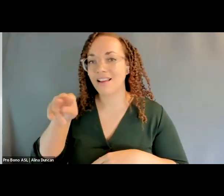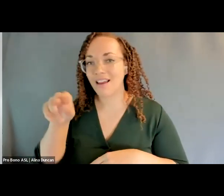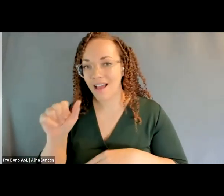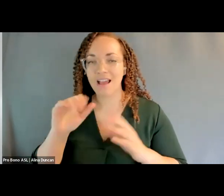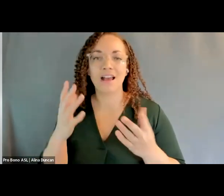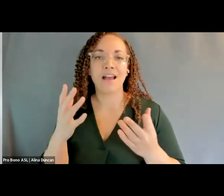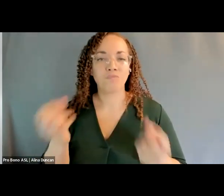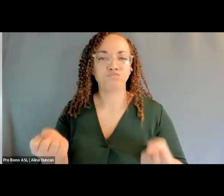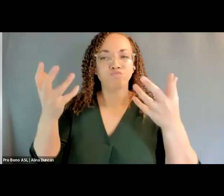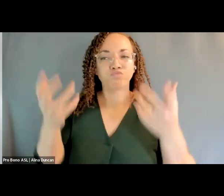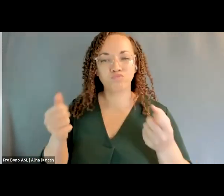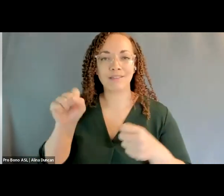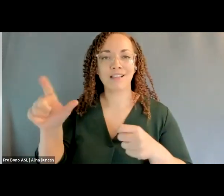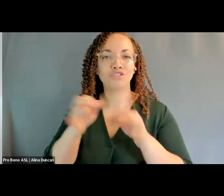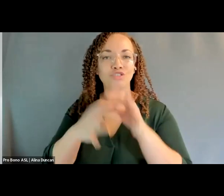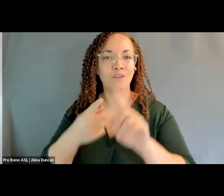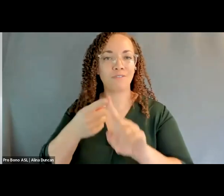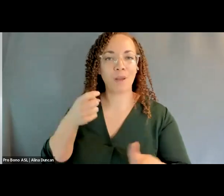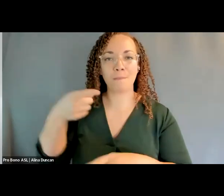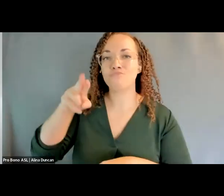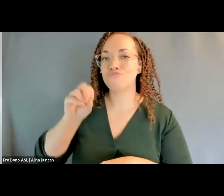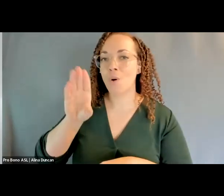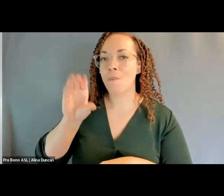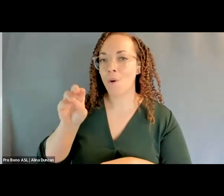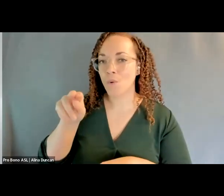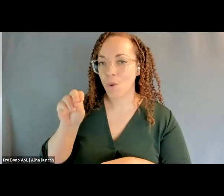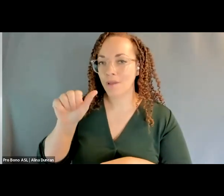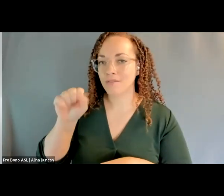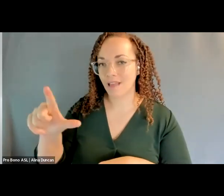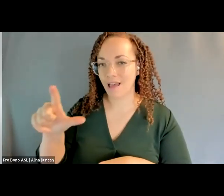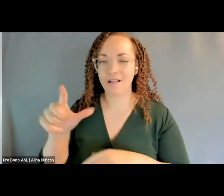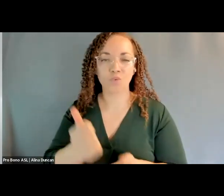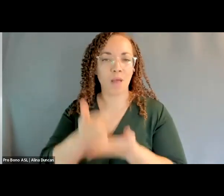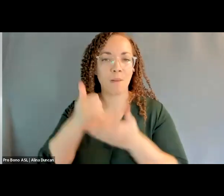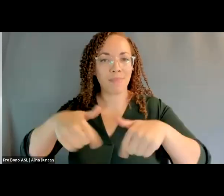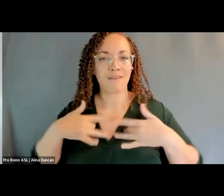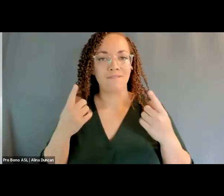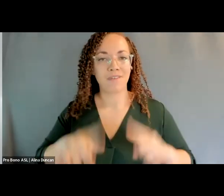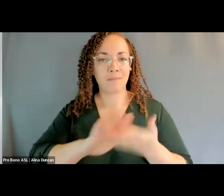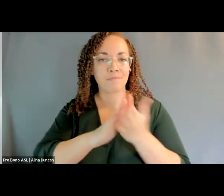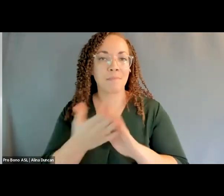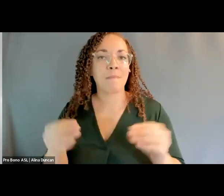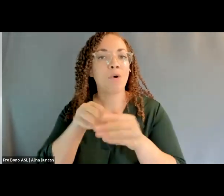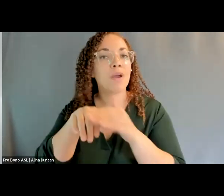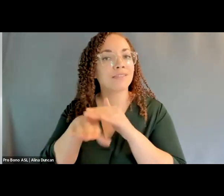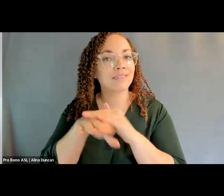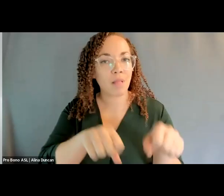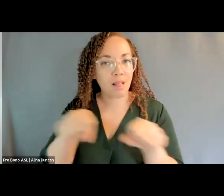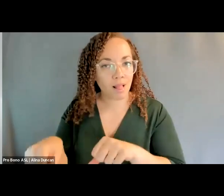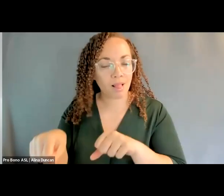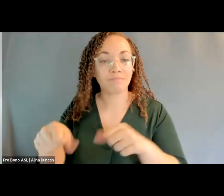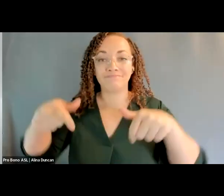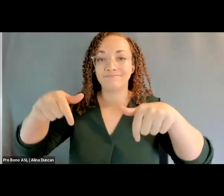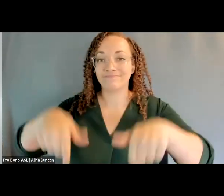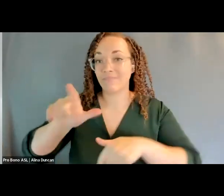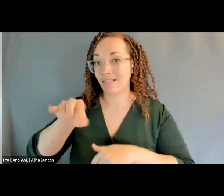ASL interpretation and helping to make this event more accessible. The webinar is being recorded and we'll send the video of